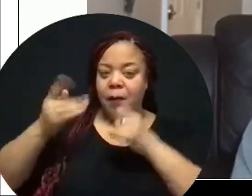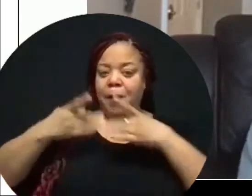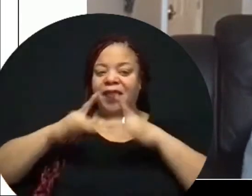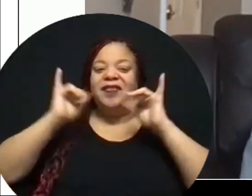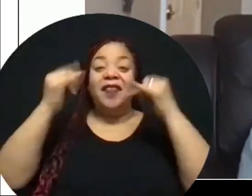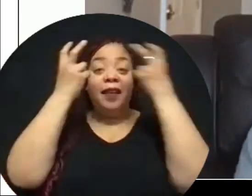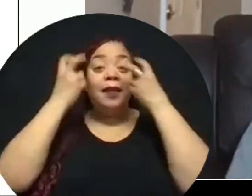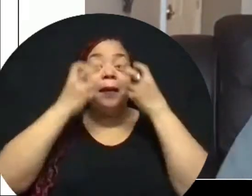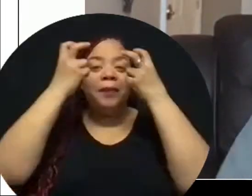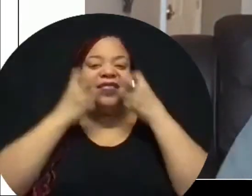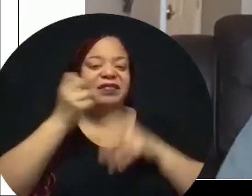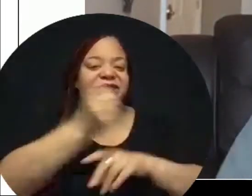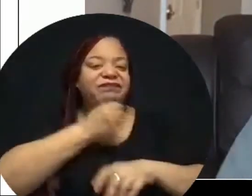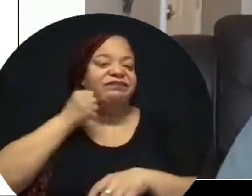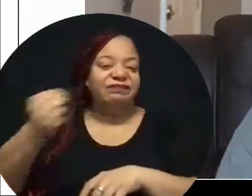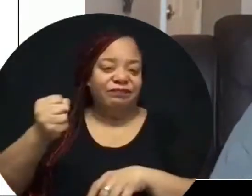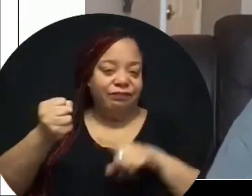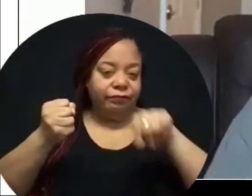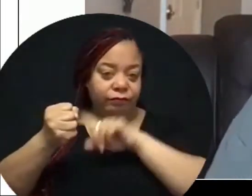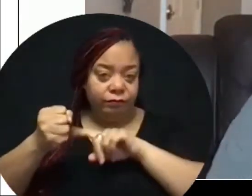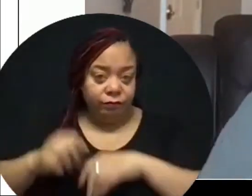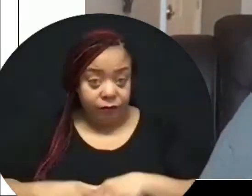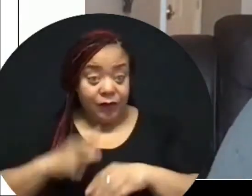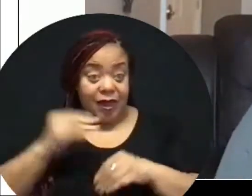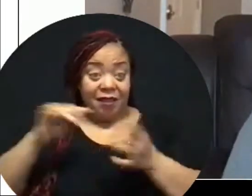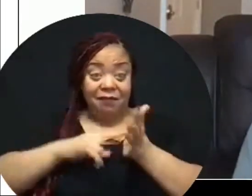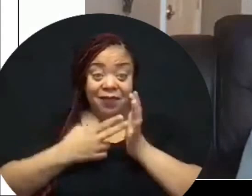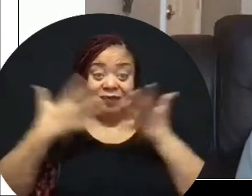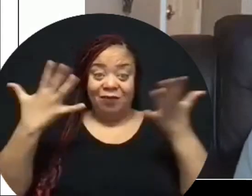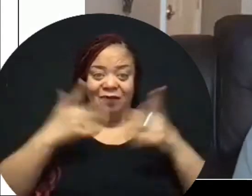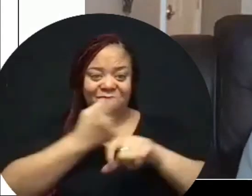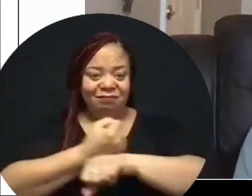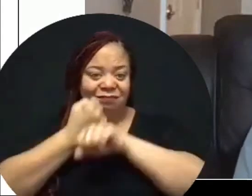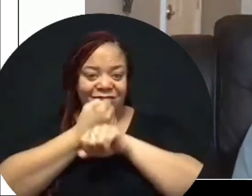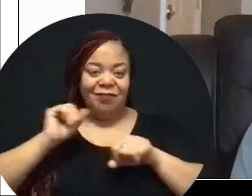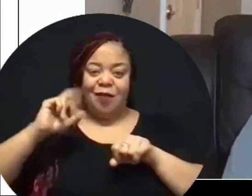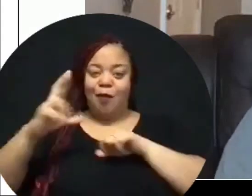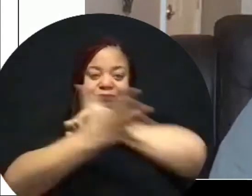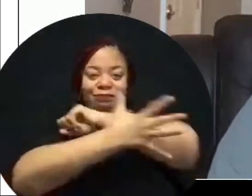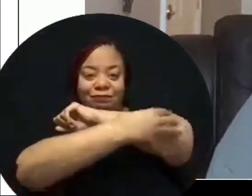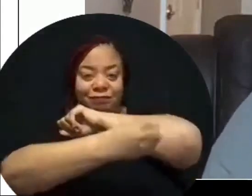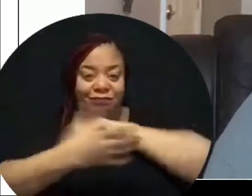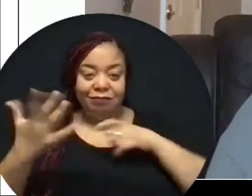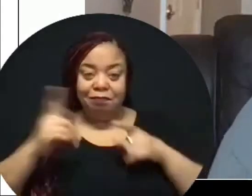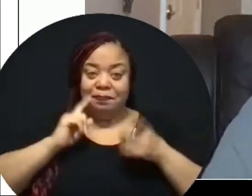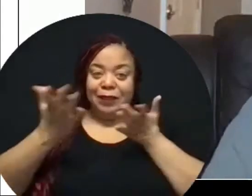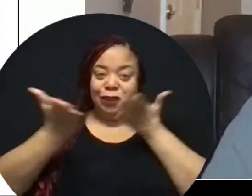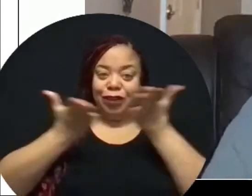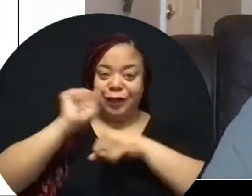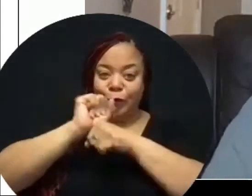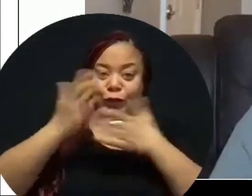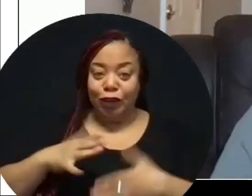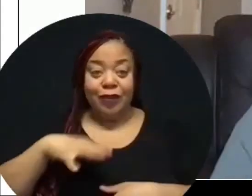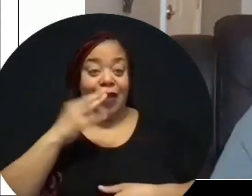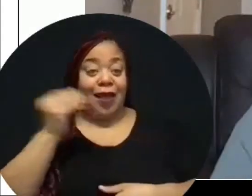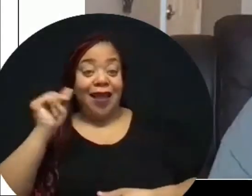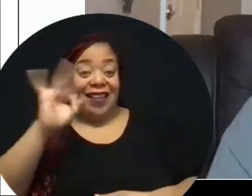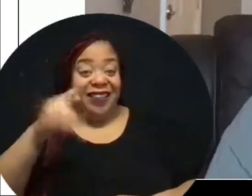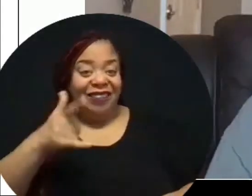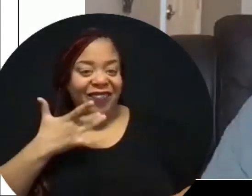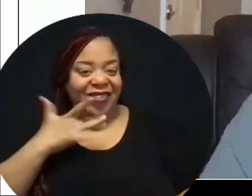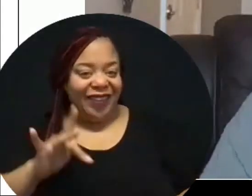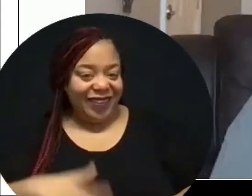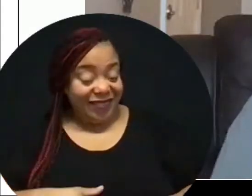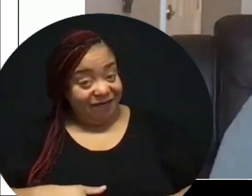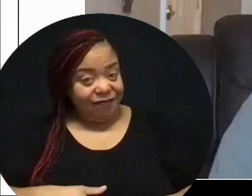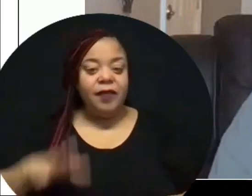the margins, that's where we're going to put all the toxic areas. That's where we're going to like cipher into toxicity to the most. Not that anybody's immune from it because